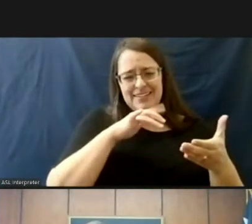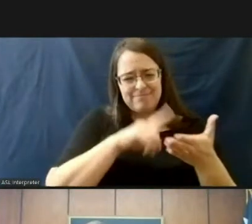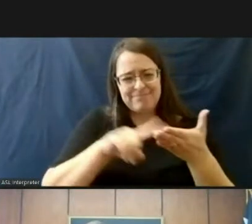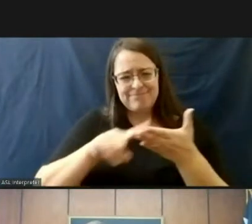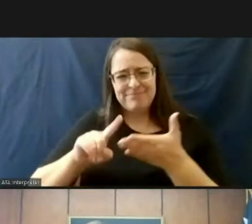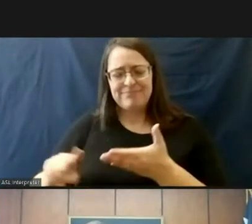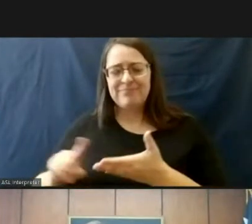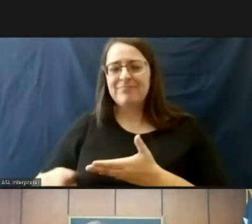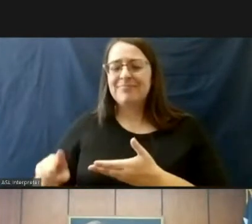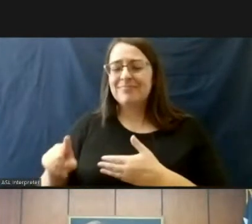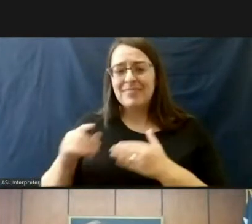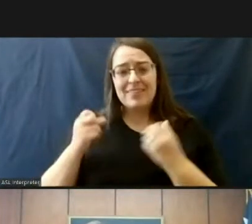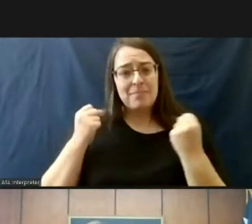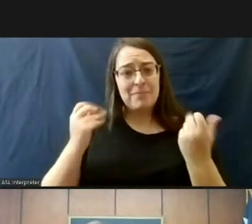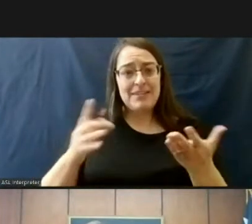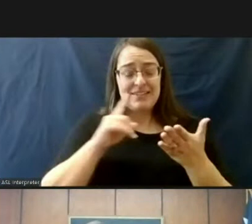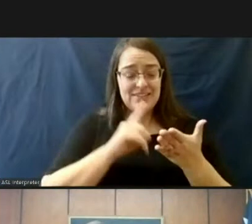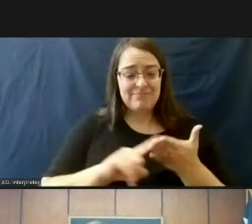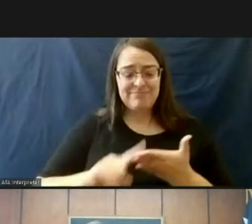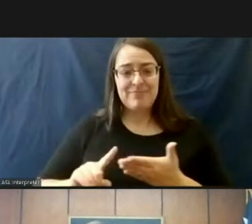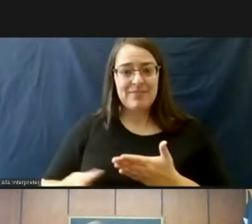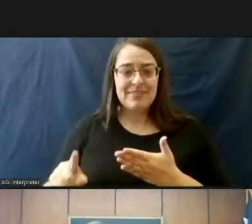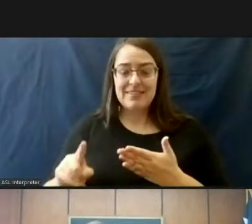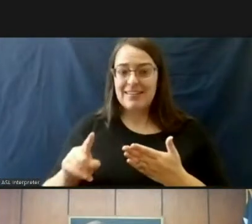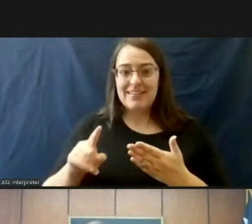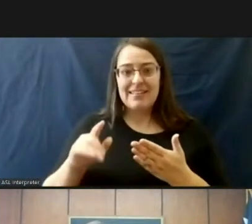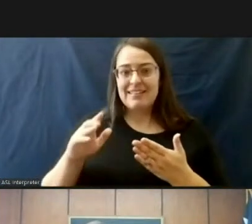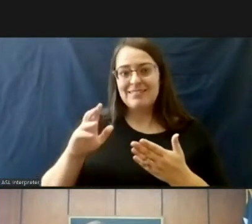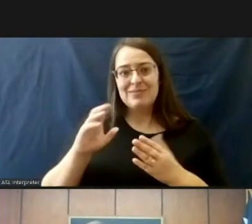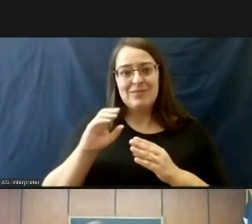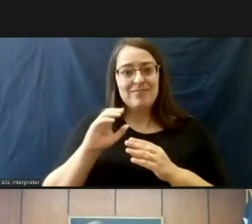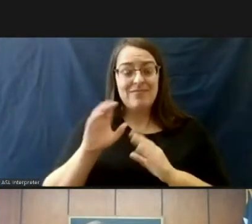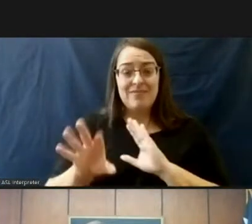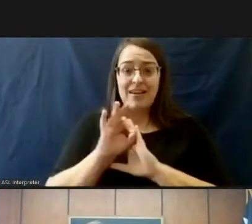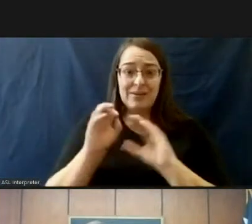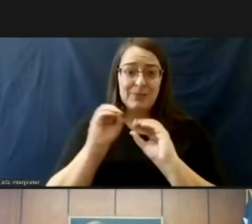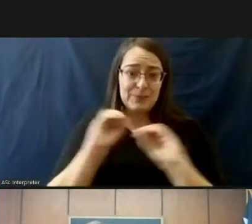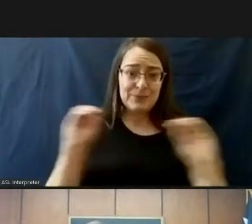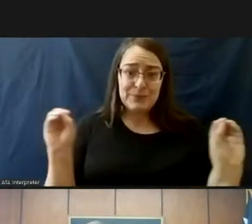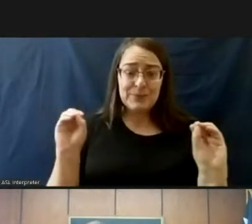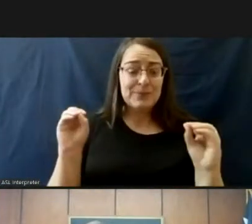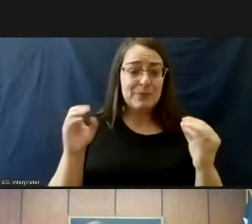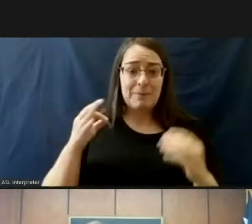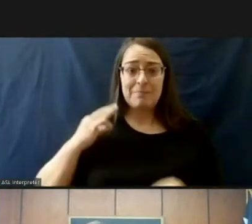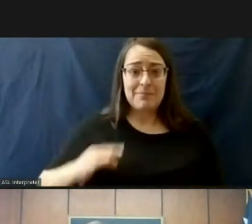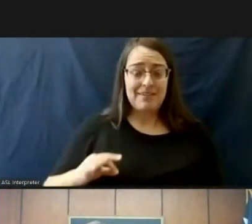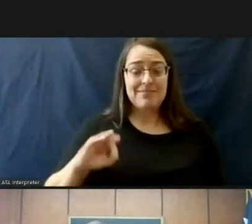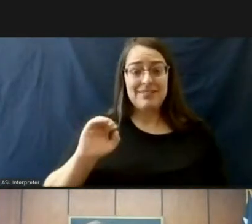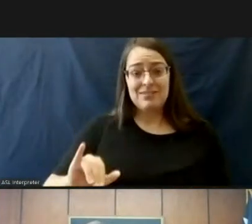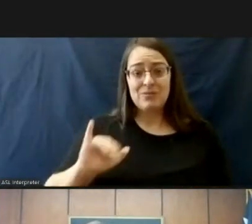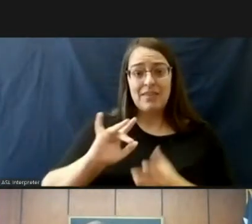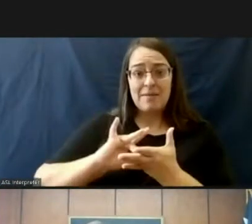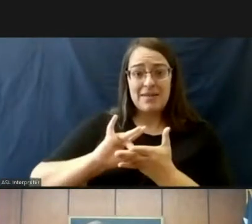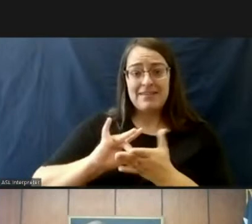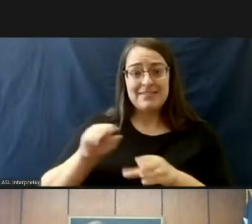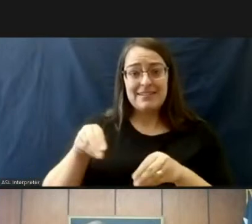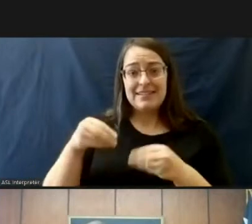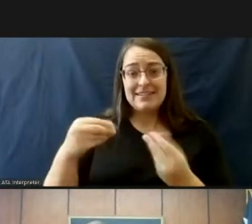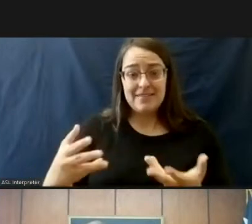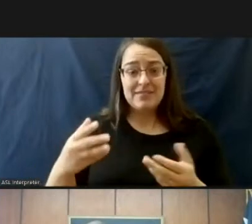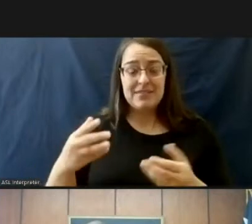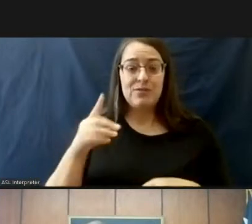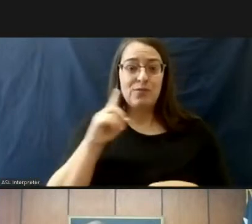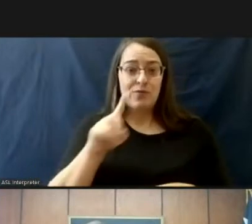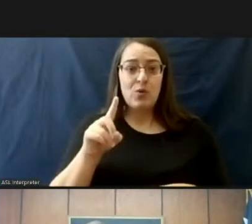14 plus studies that have not shown any significant statistical benefit to ivermectin given at standard human